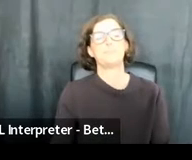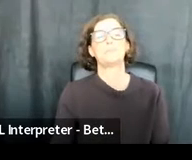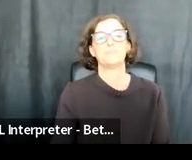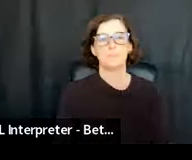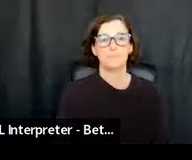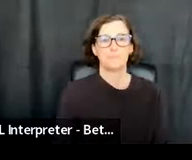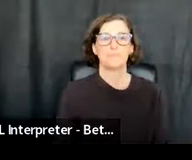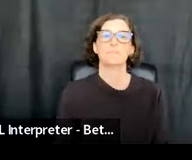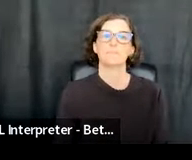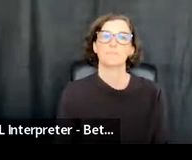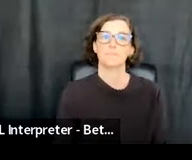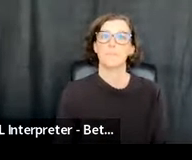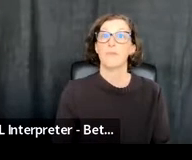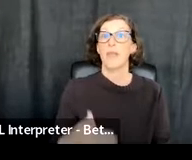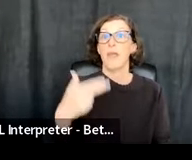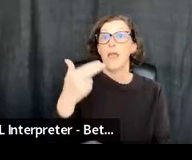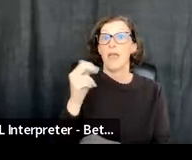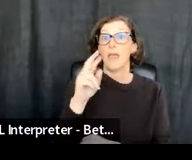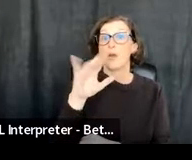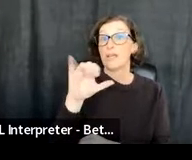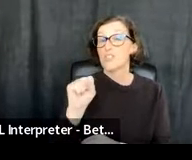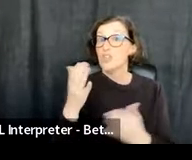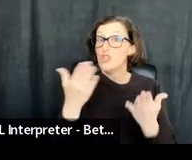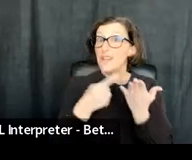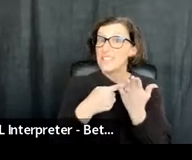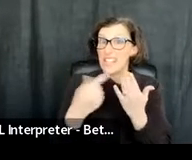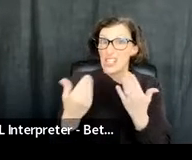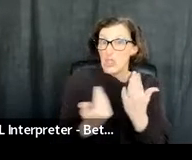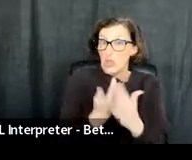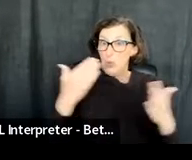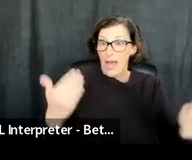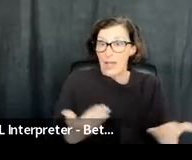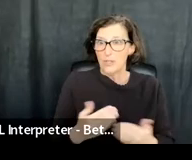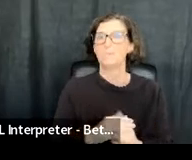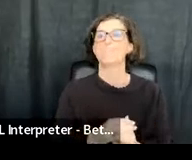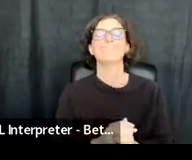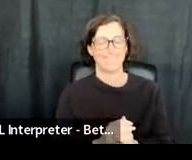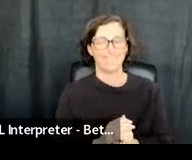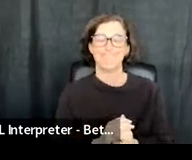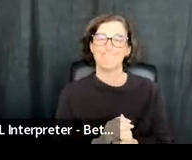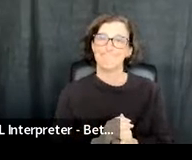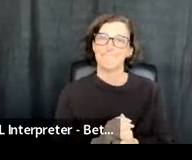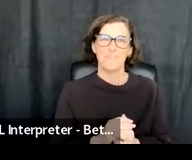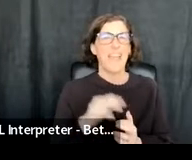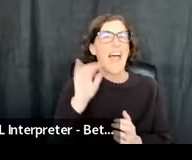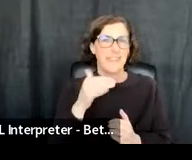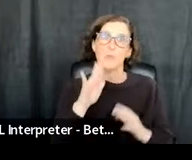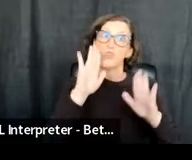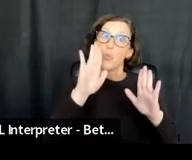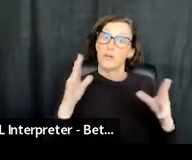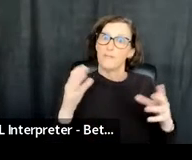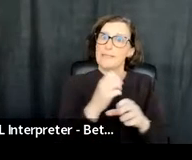And Harris, you want to kind of cover the new hire situation? Yes. Yeah, that was a really good summary,